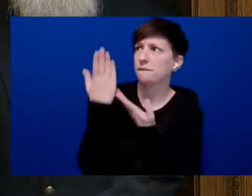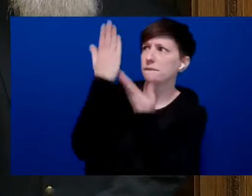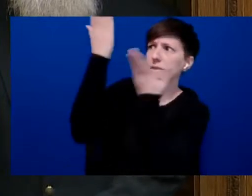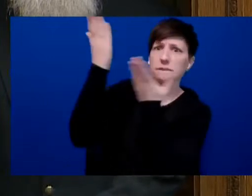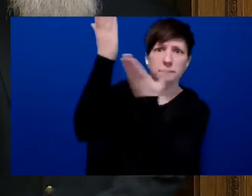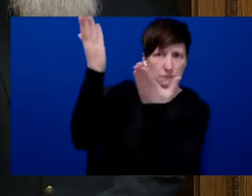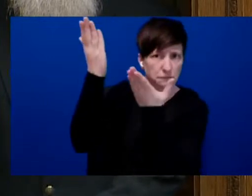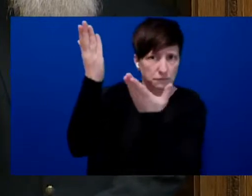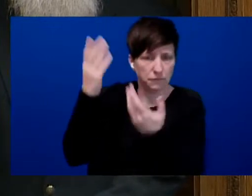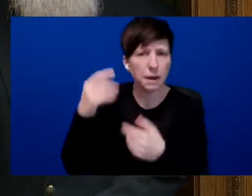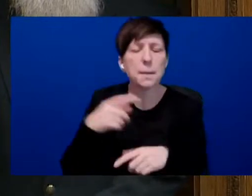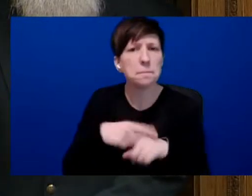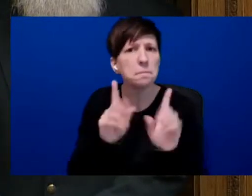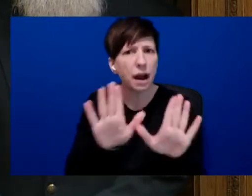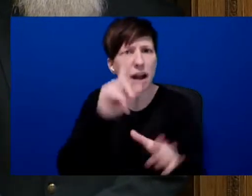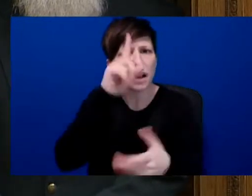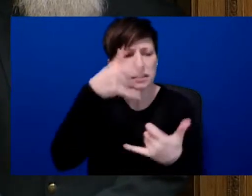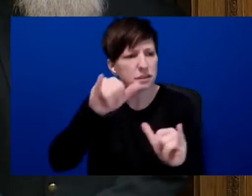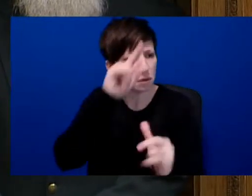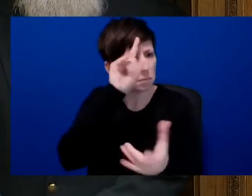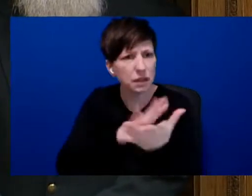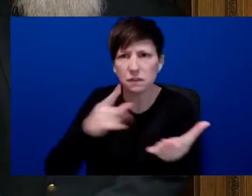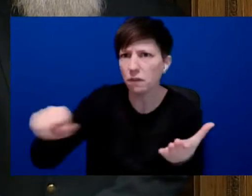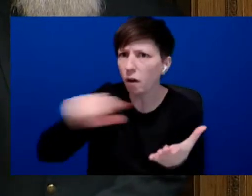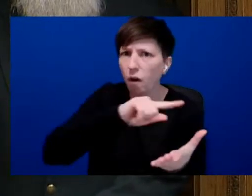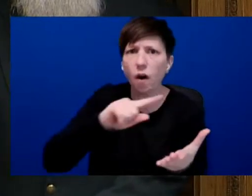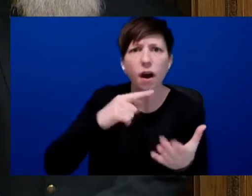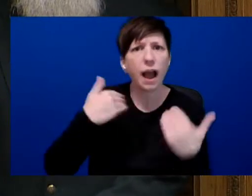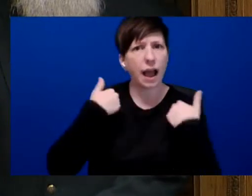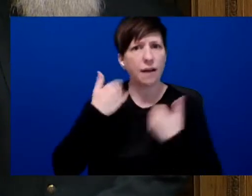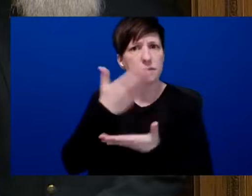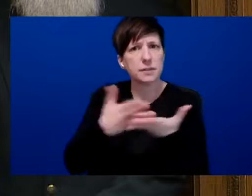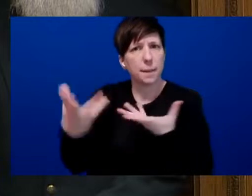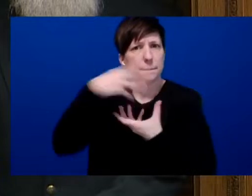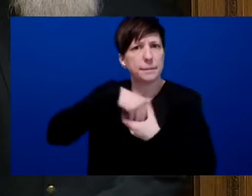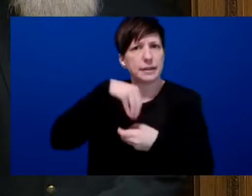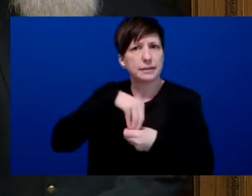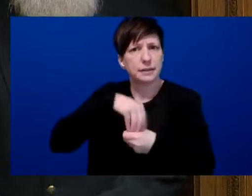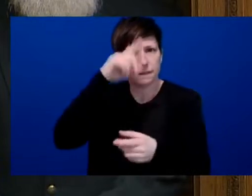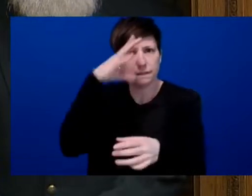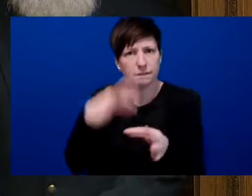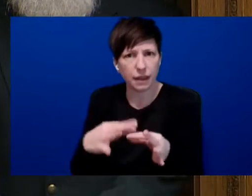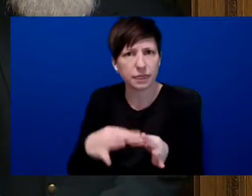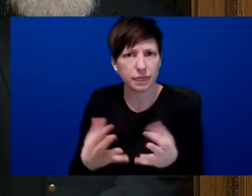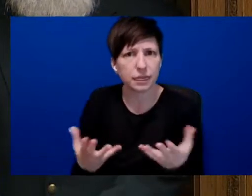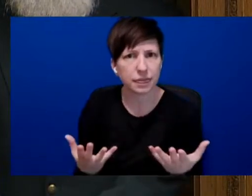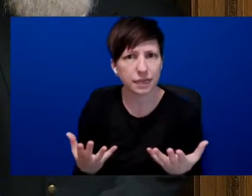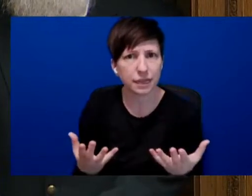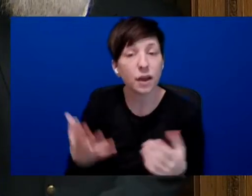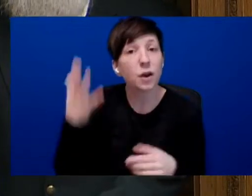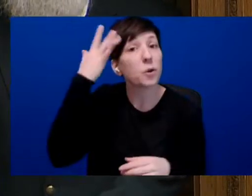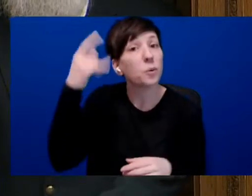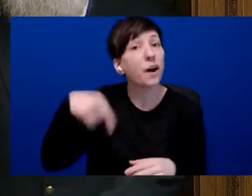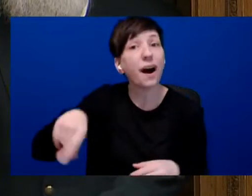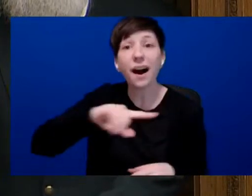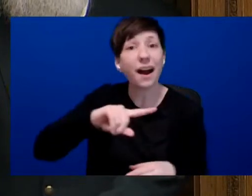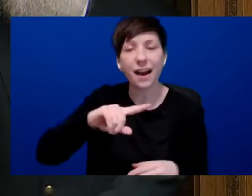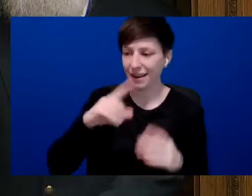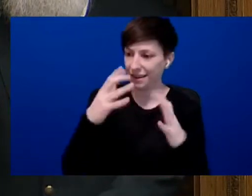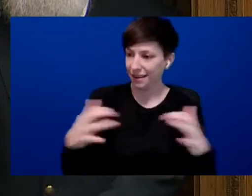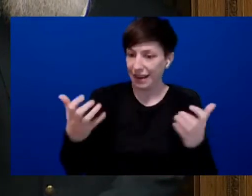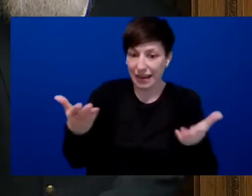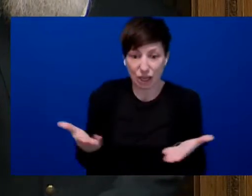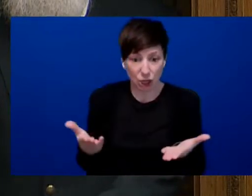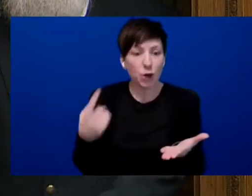of you are people of faith. You're people of faith because you wouldn't be here if you didn't know that together we can all be agents